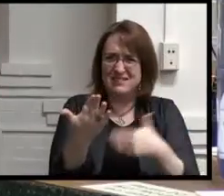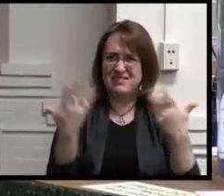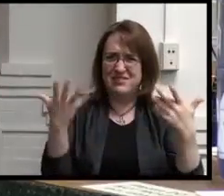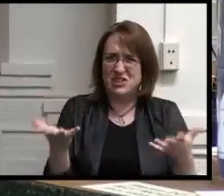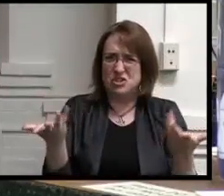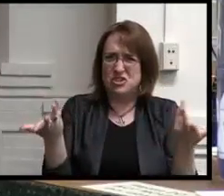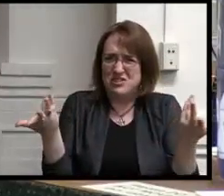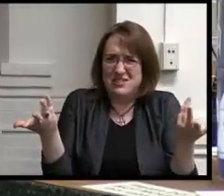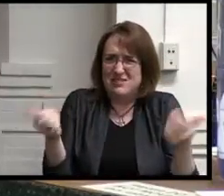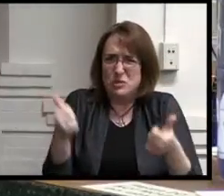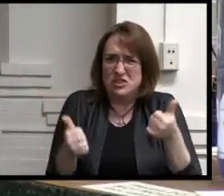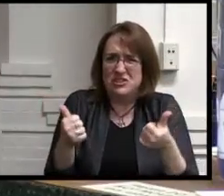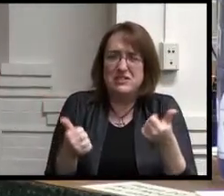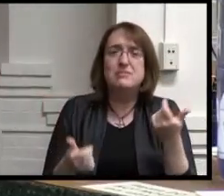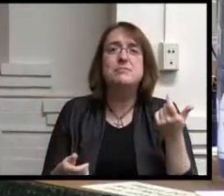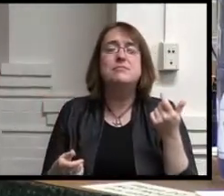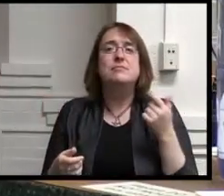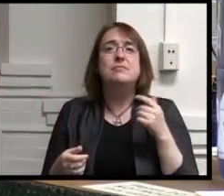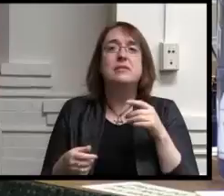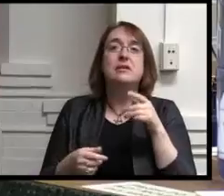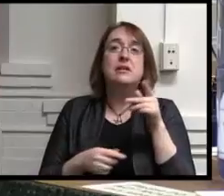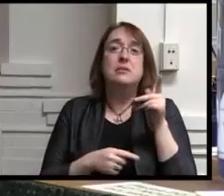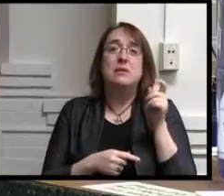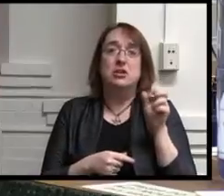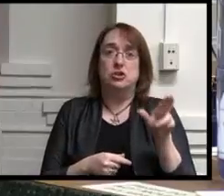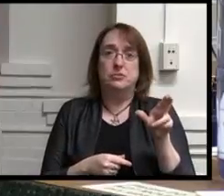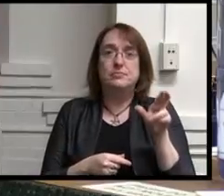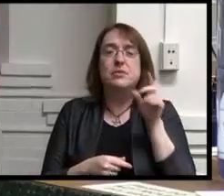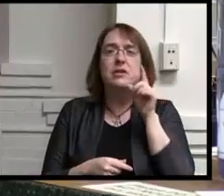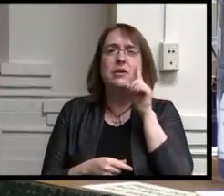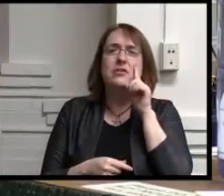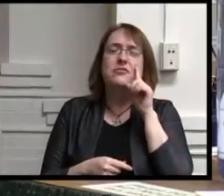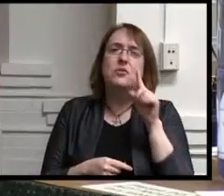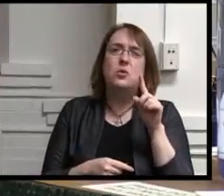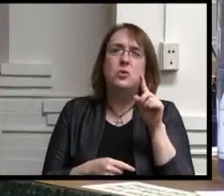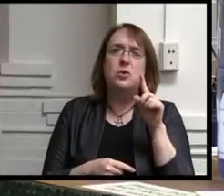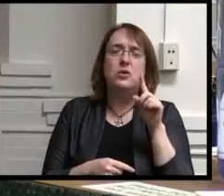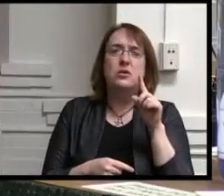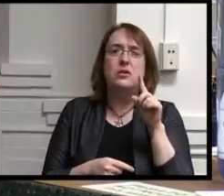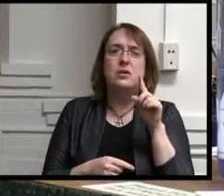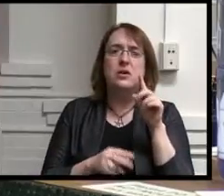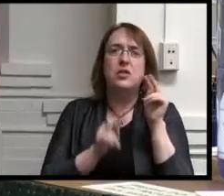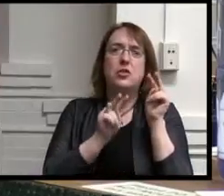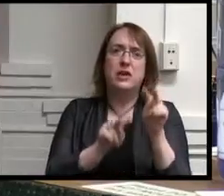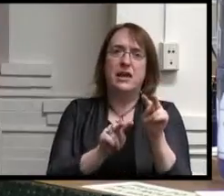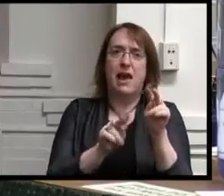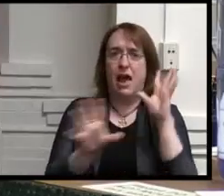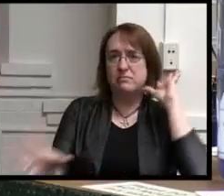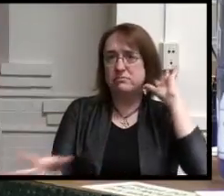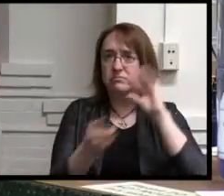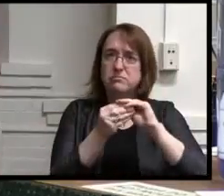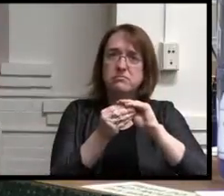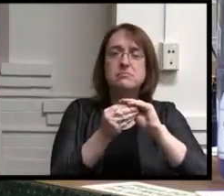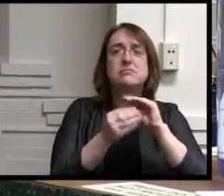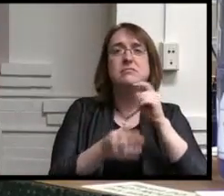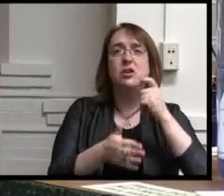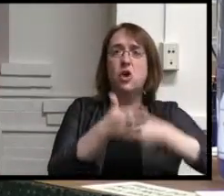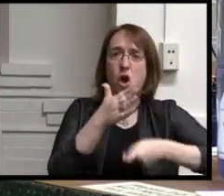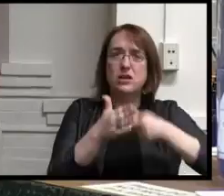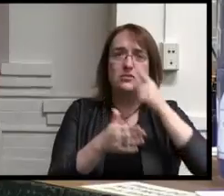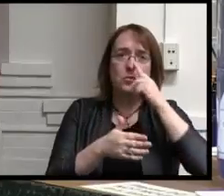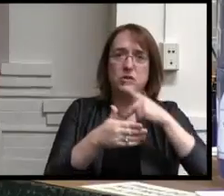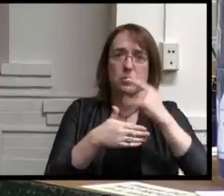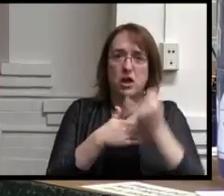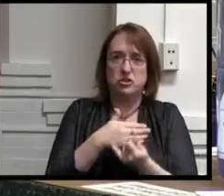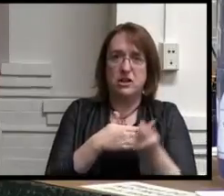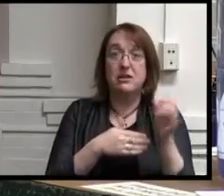let me first say that in the representation of the overall total cost of the project, as it was presented to